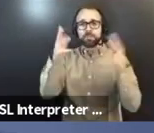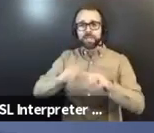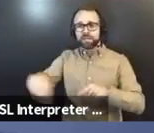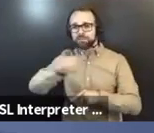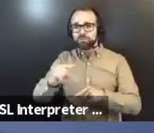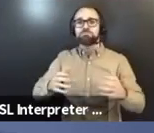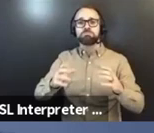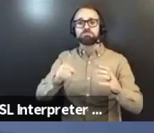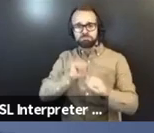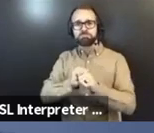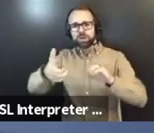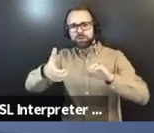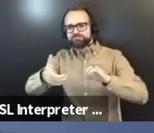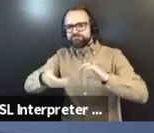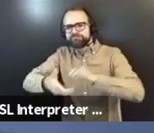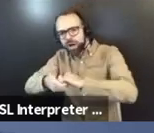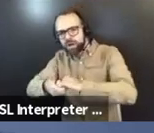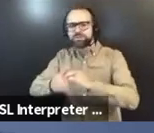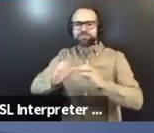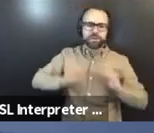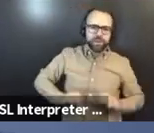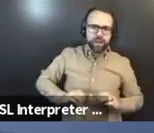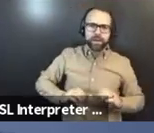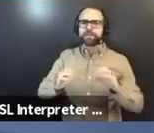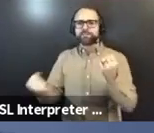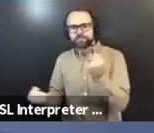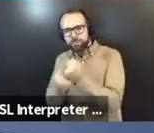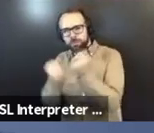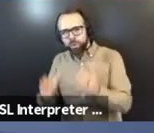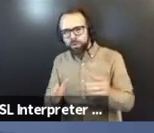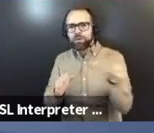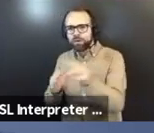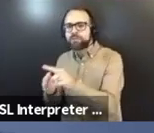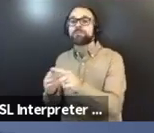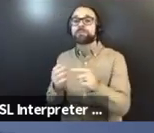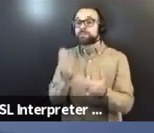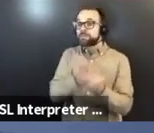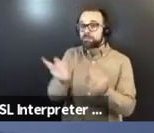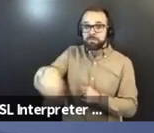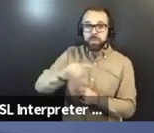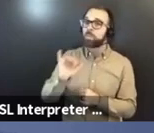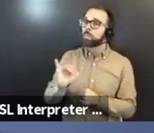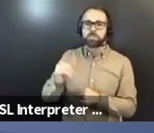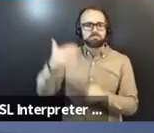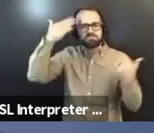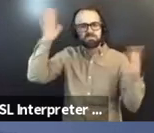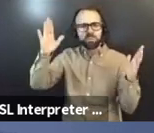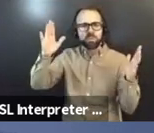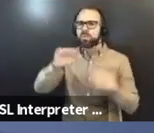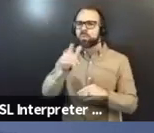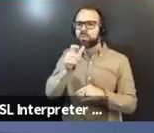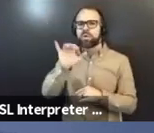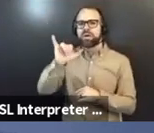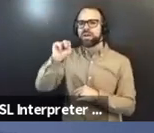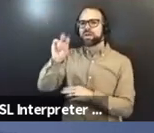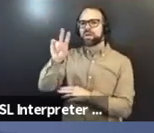clients, mentors, partners, supporters, there are quite a few of you who may not have heard about Innovation Guelph or know too much about